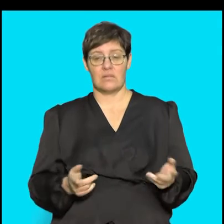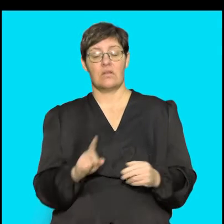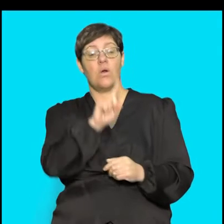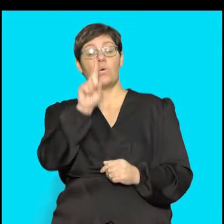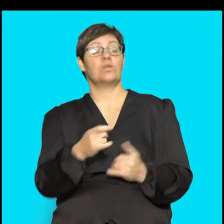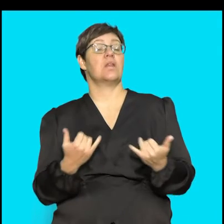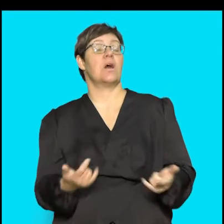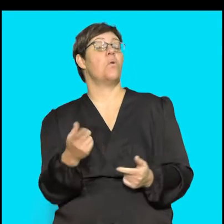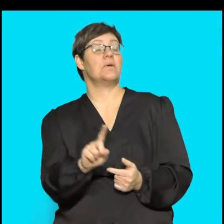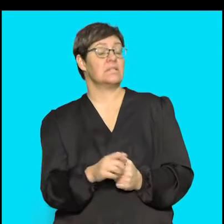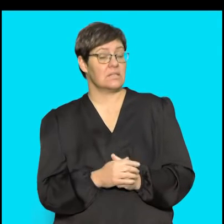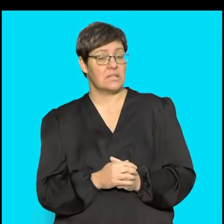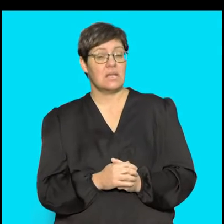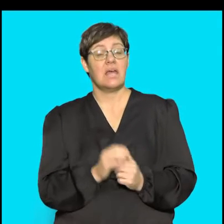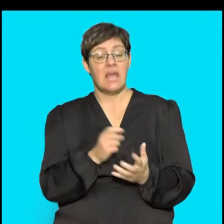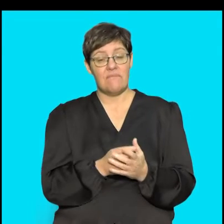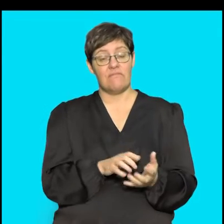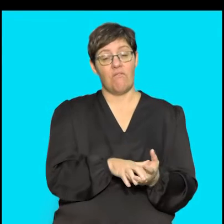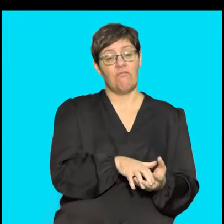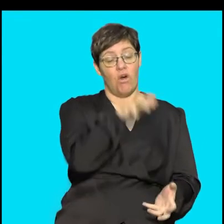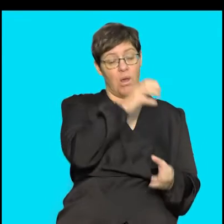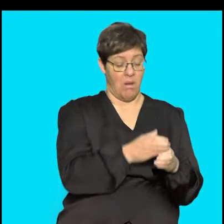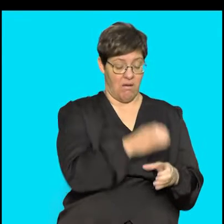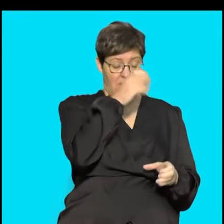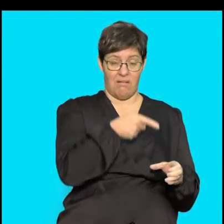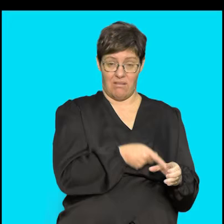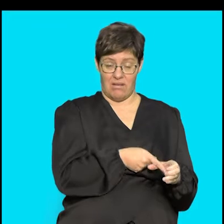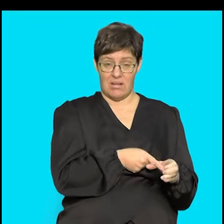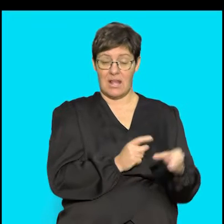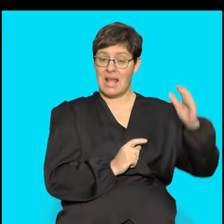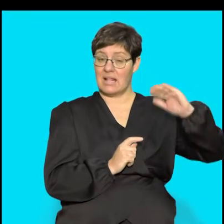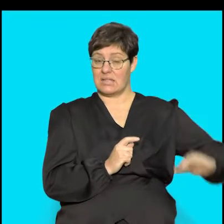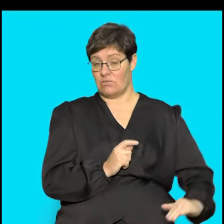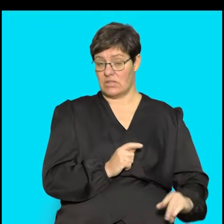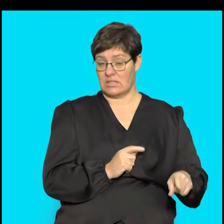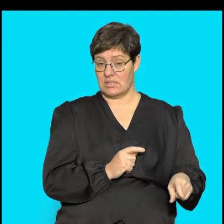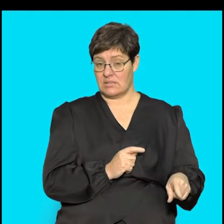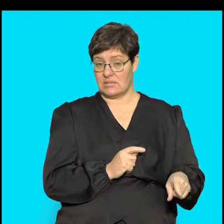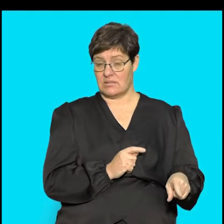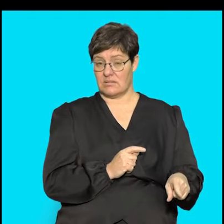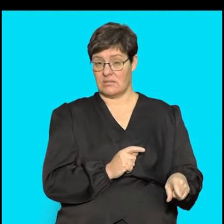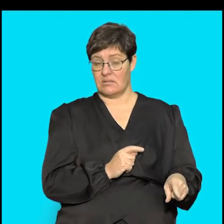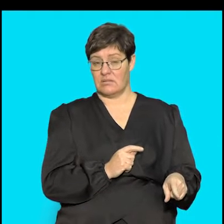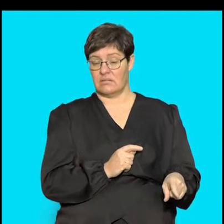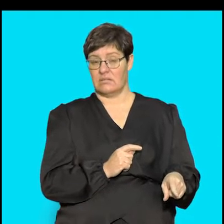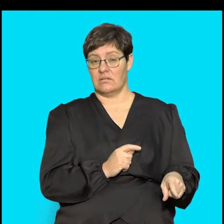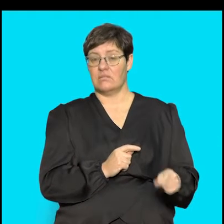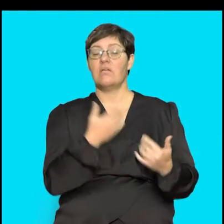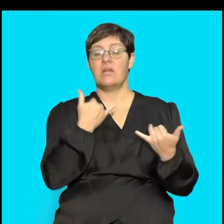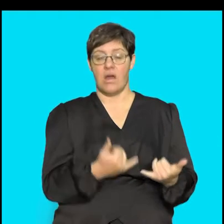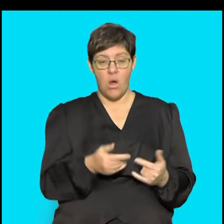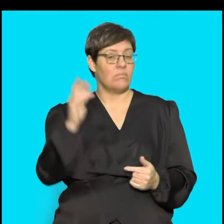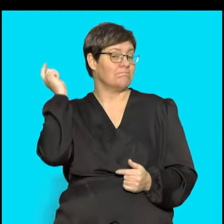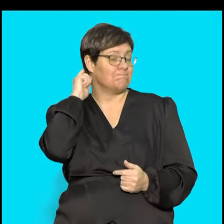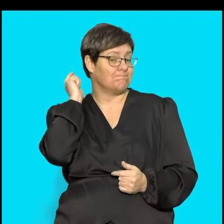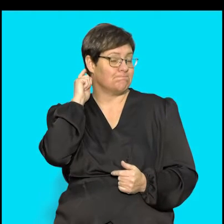the question now is, what will happen if the volume of the container is decreased? Right. You should